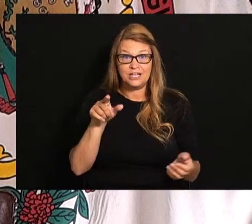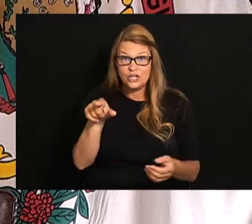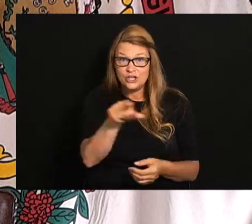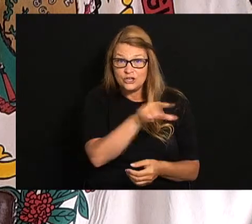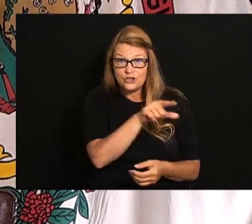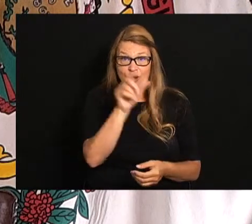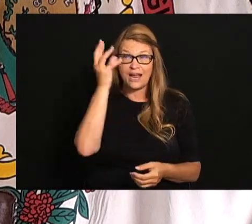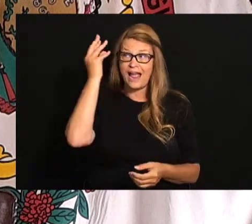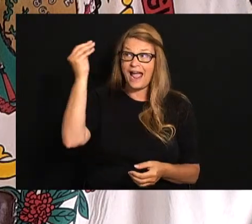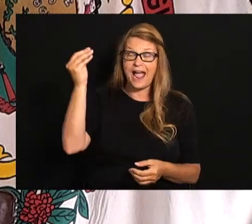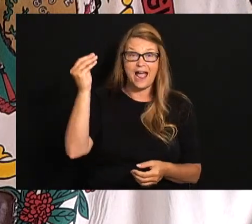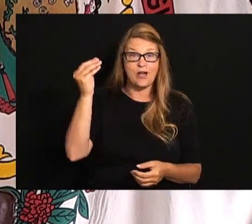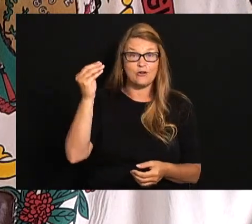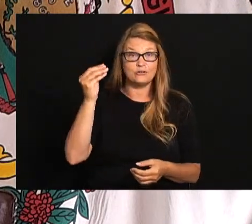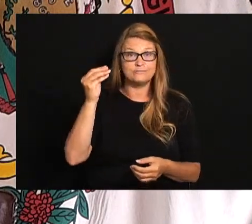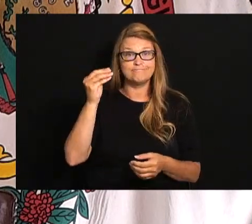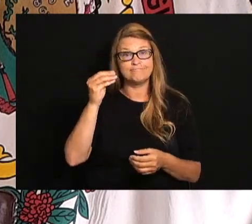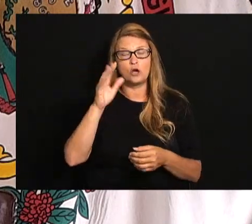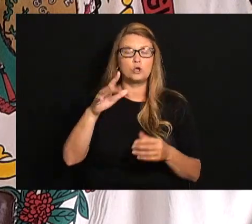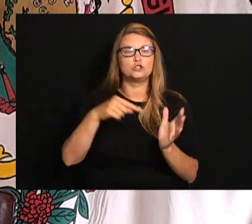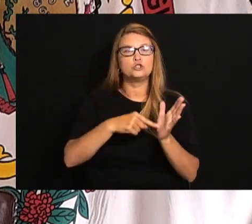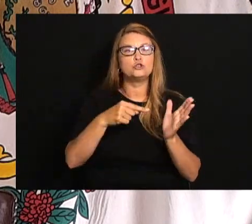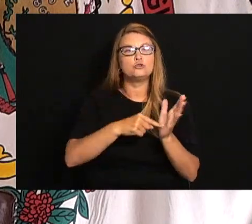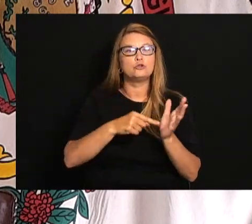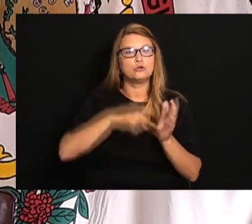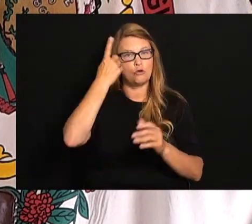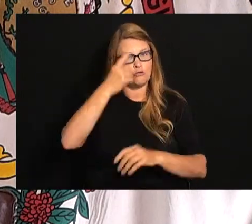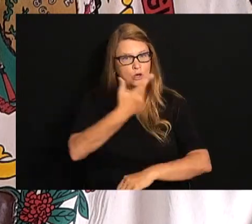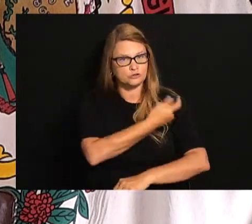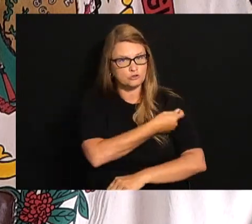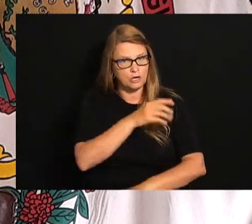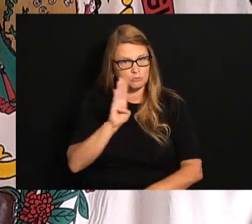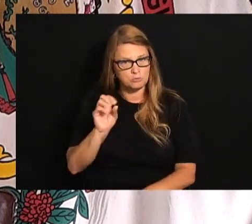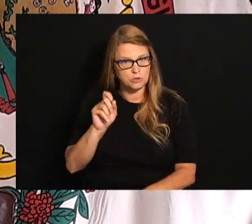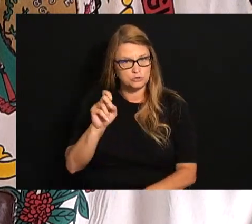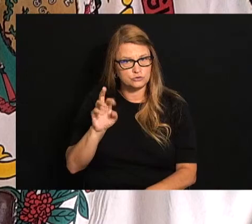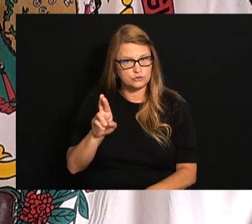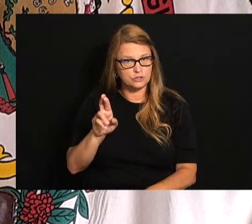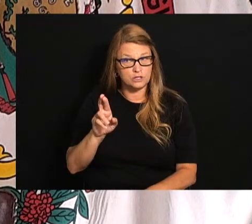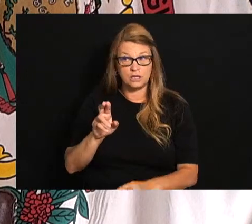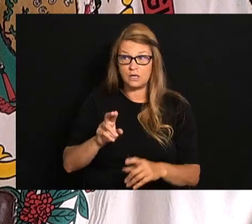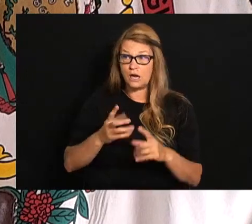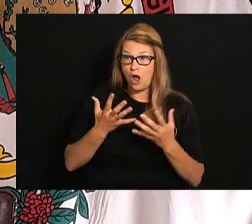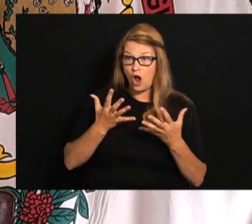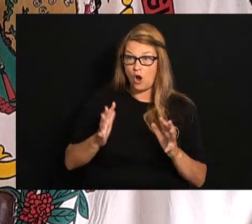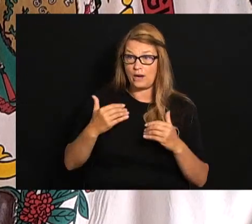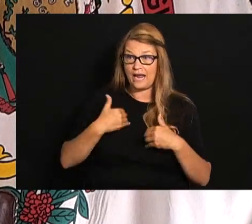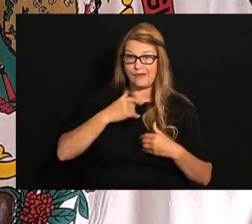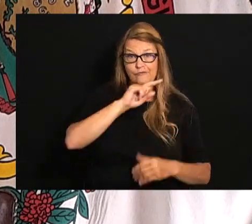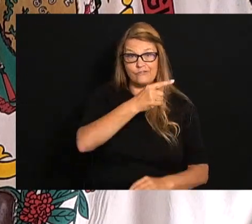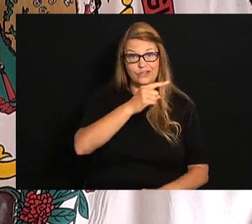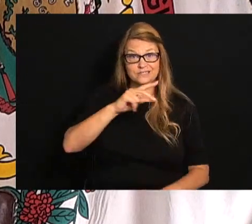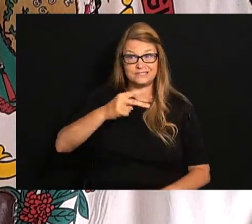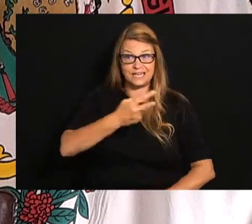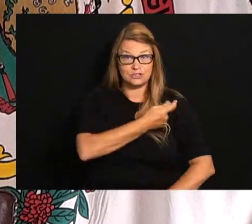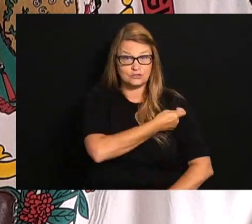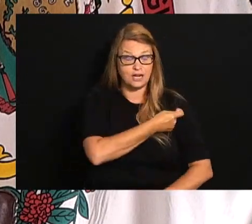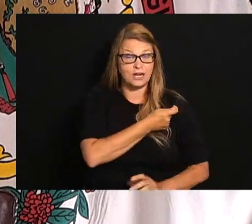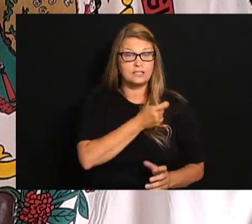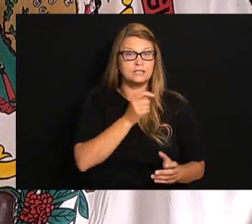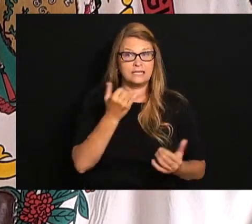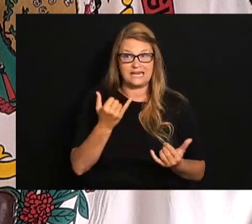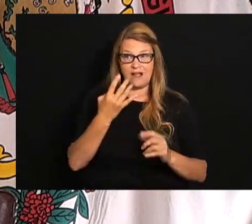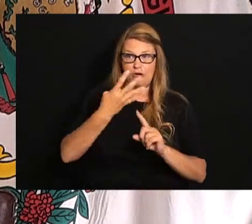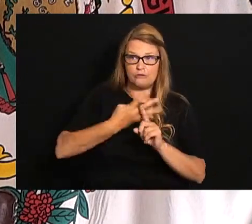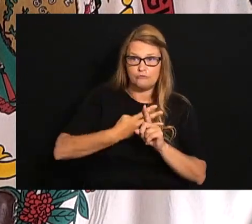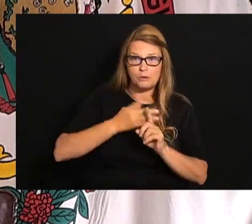you're out of your window on your booster shot and you got your vaccines and you're out 4 months